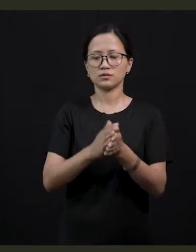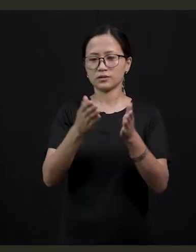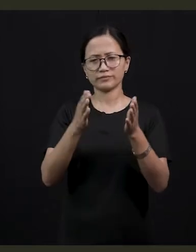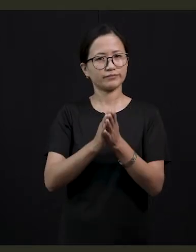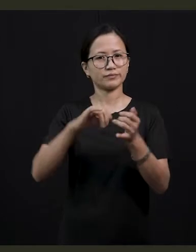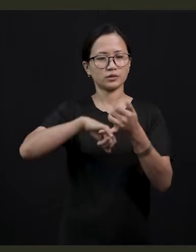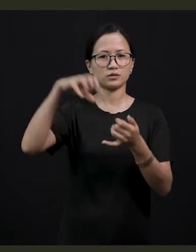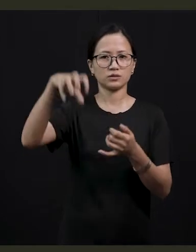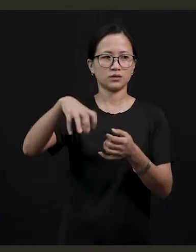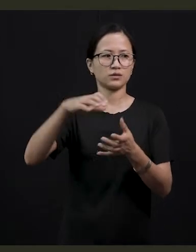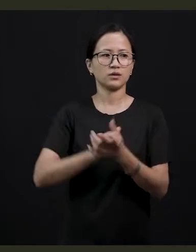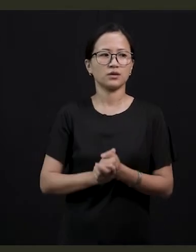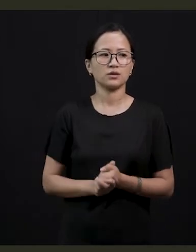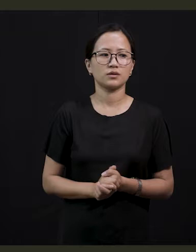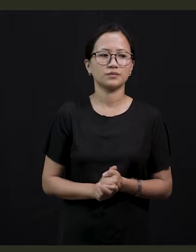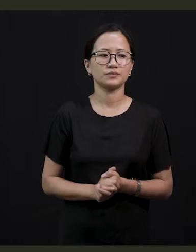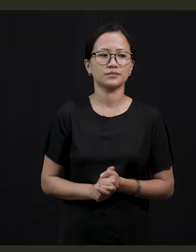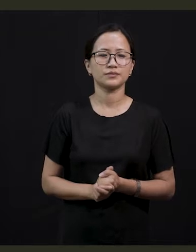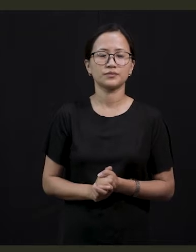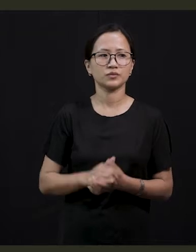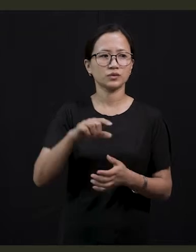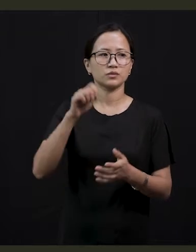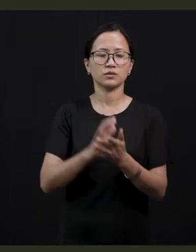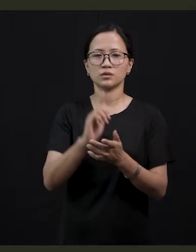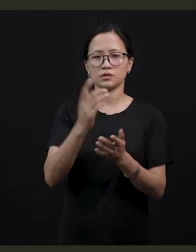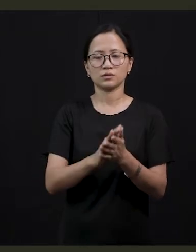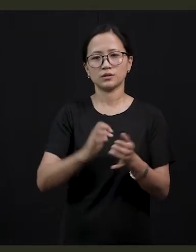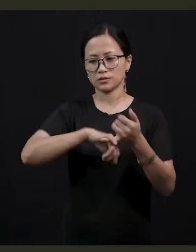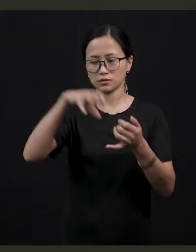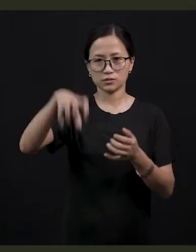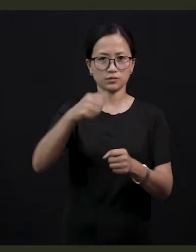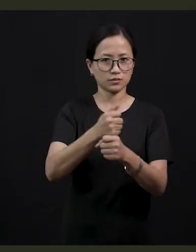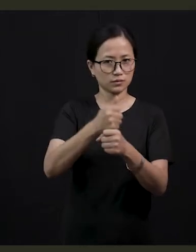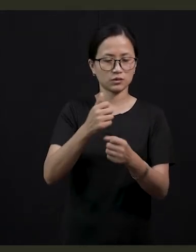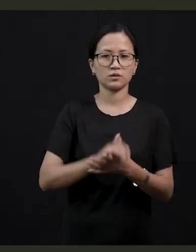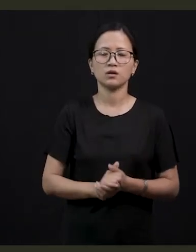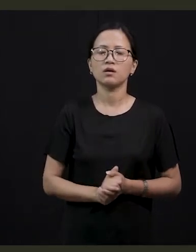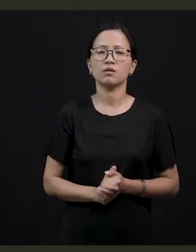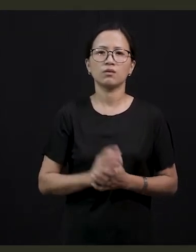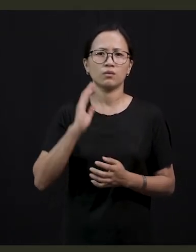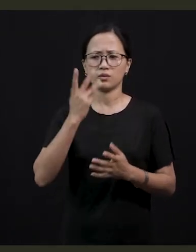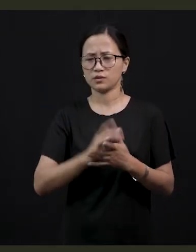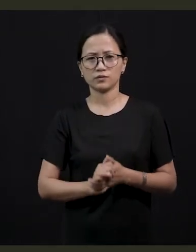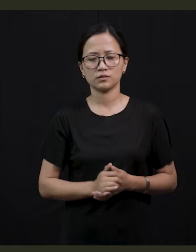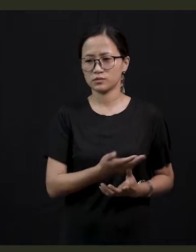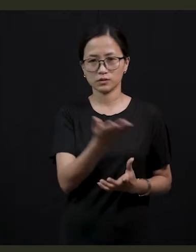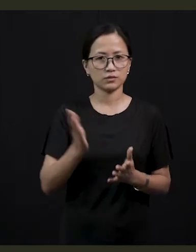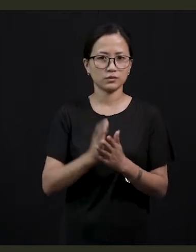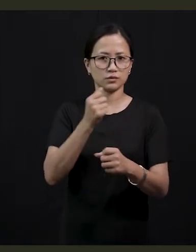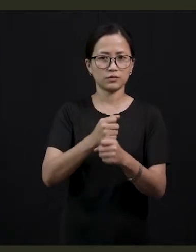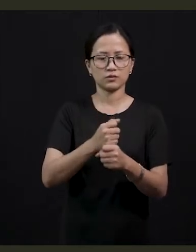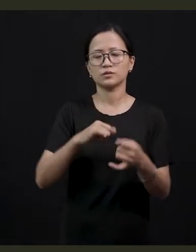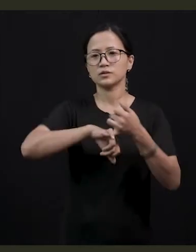territories. Each state is governed by an elected state government. So whenever there is a government